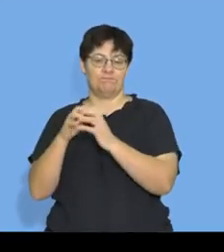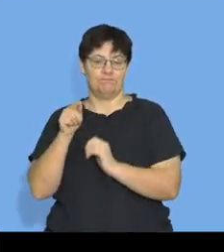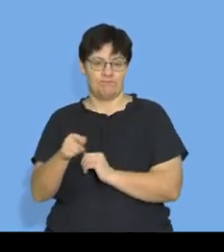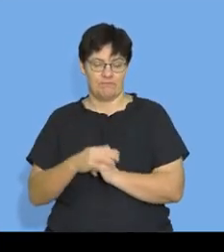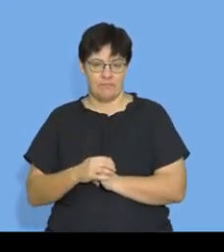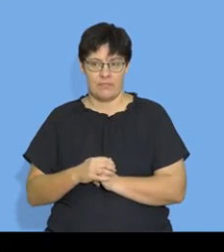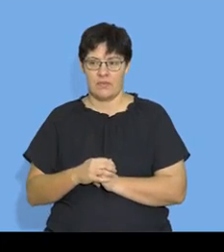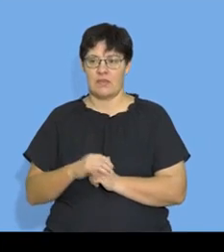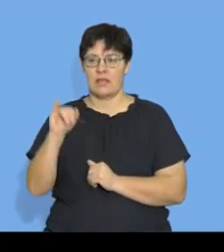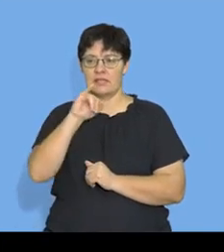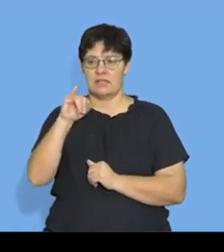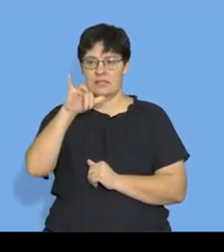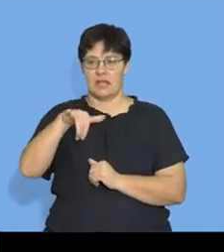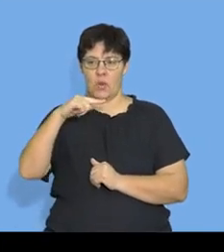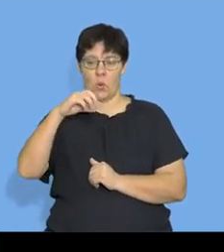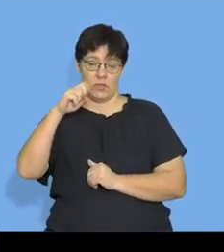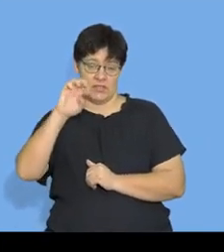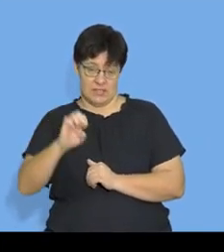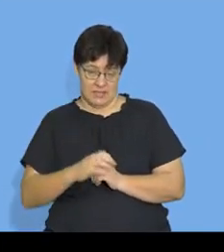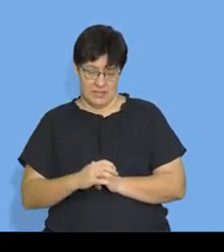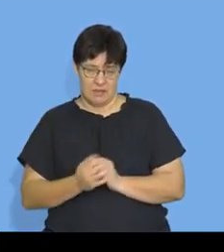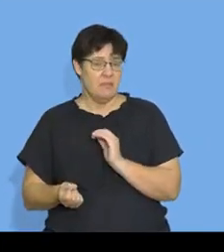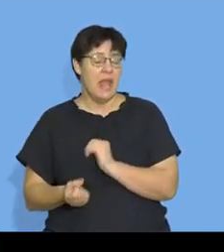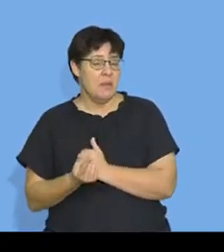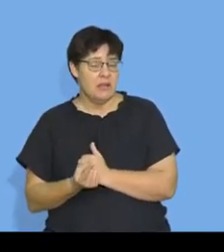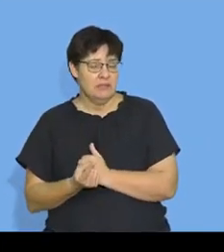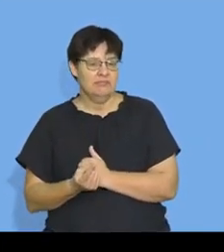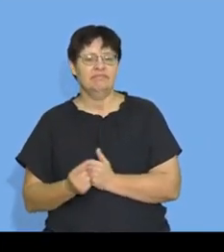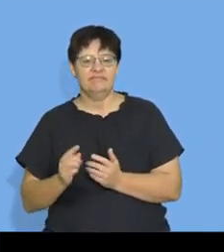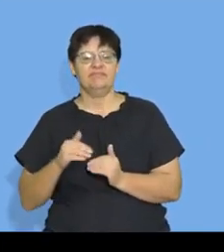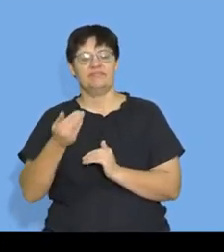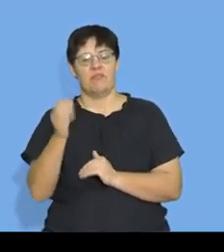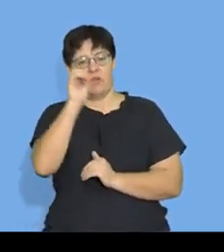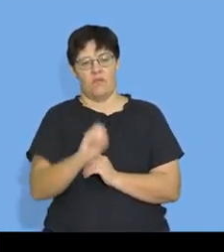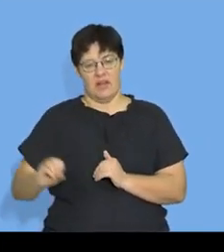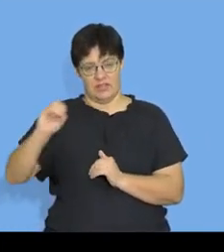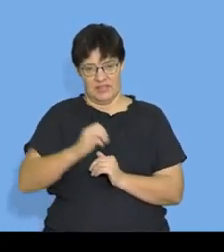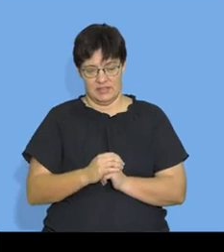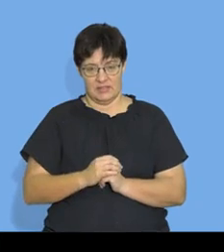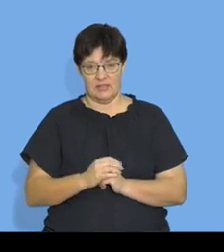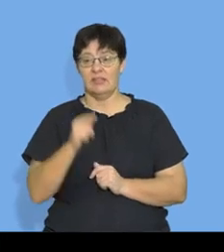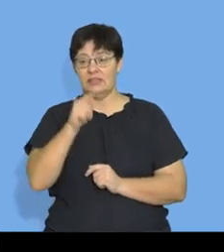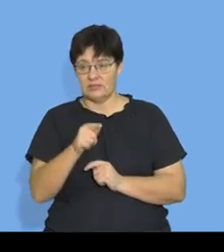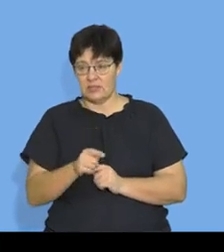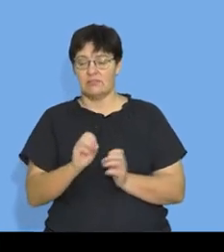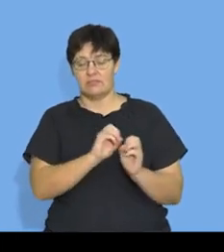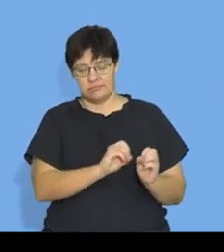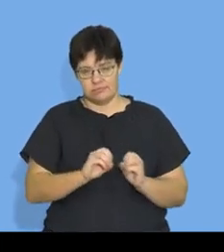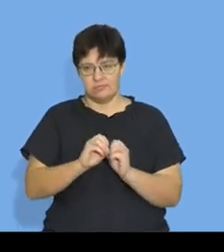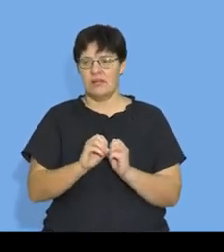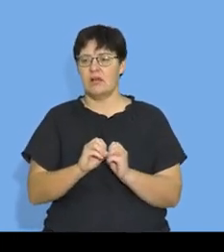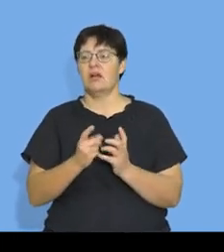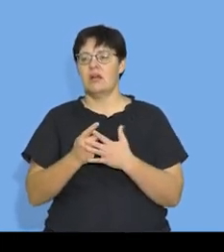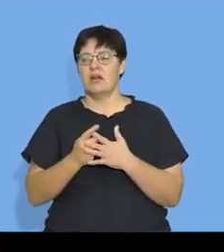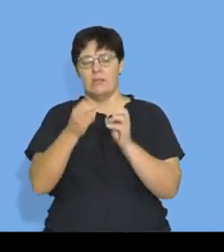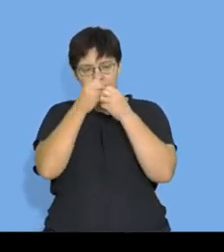what we call the zygote. And that happens generally soon after ovulation. That zygote will then undergo